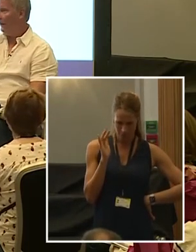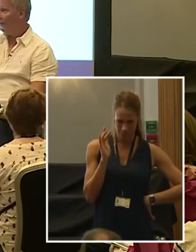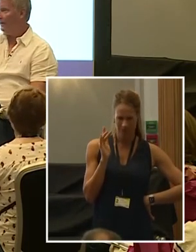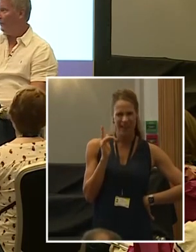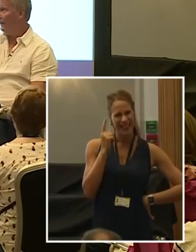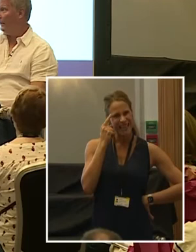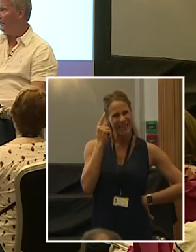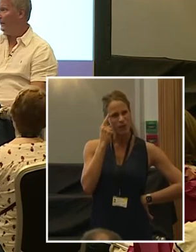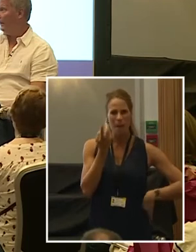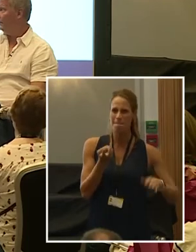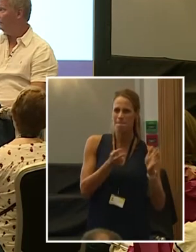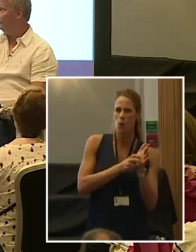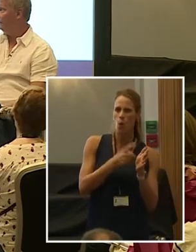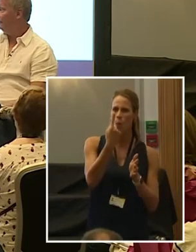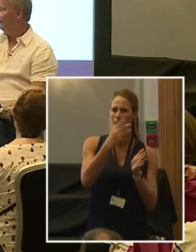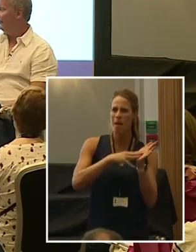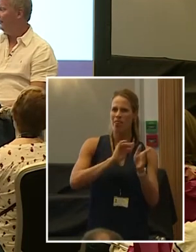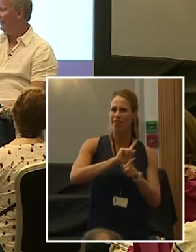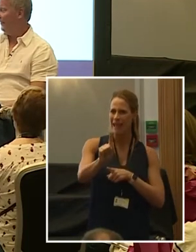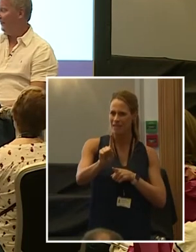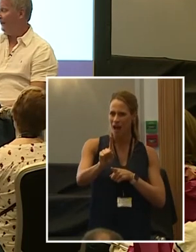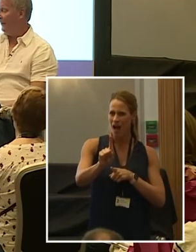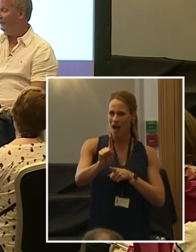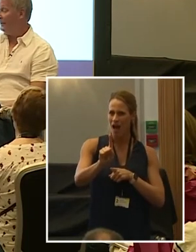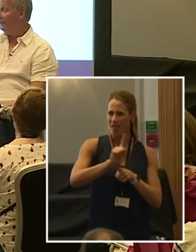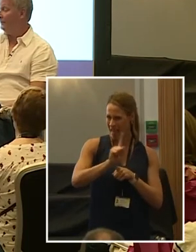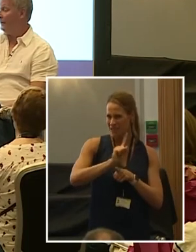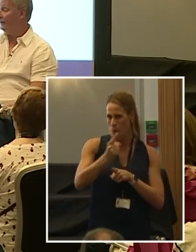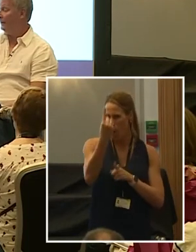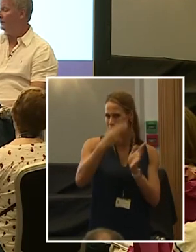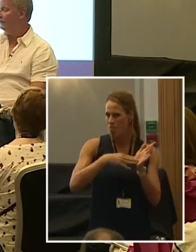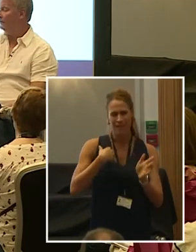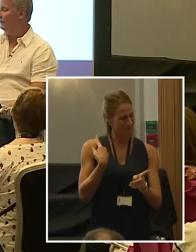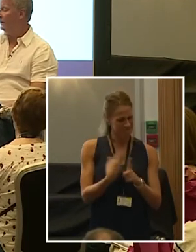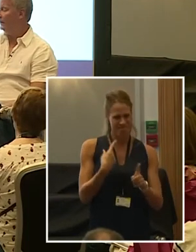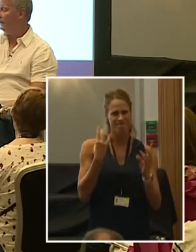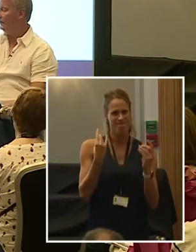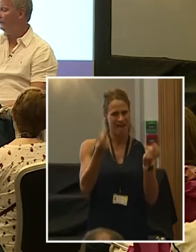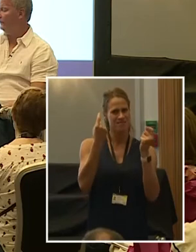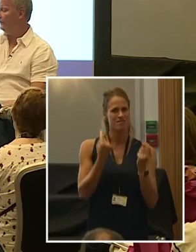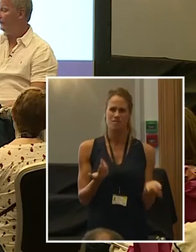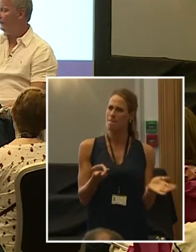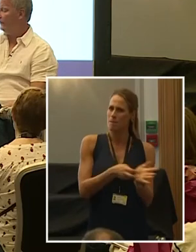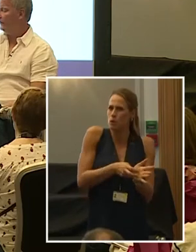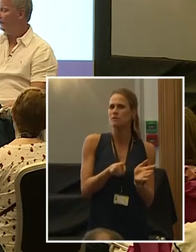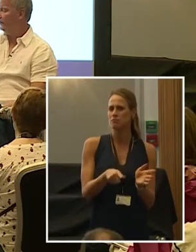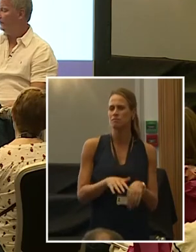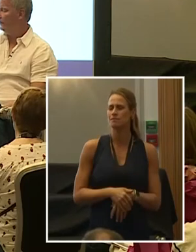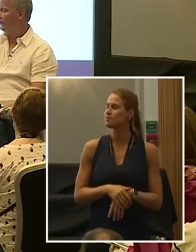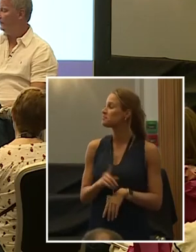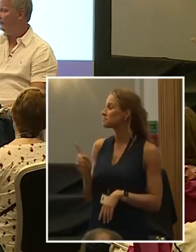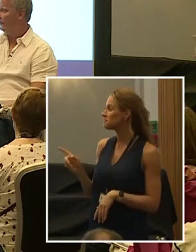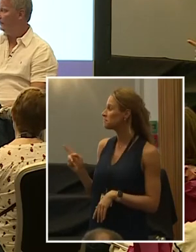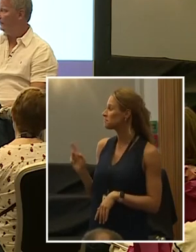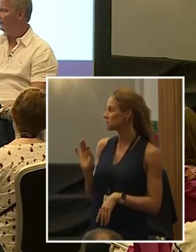I think I was like booked in like a month later. It was like super fast to kind of, to kind of do it. Actually, Matias, just